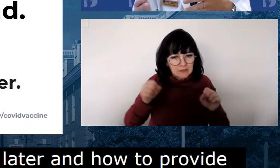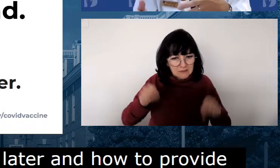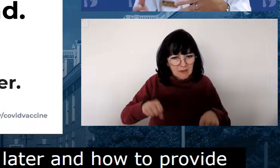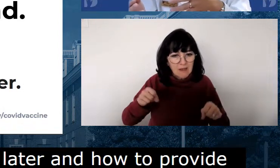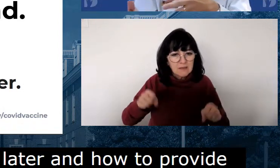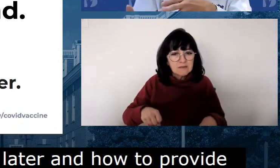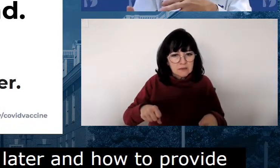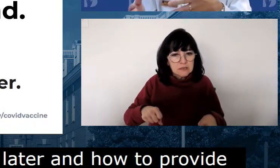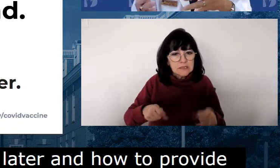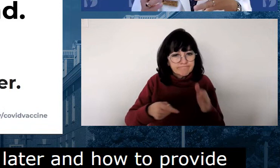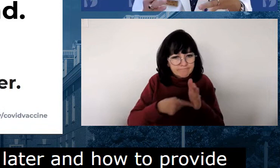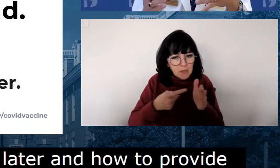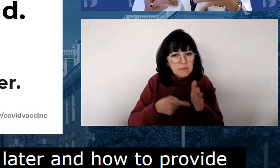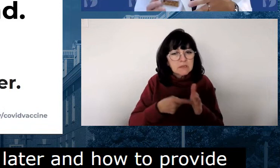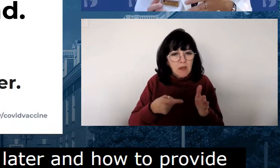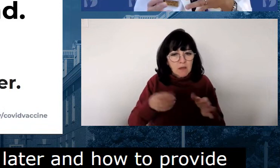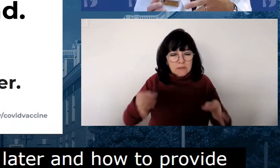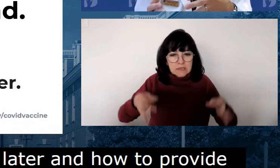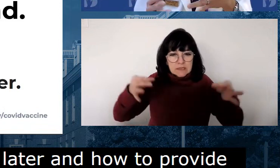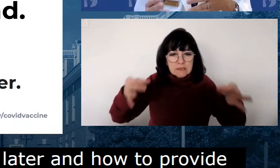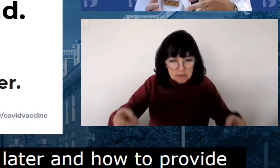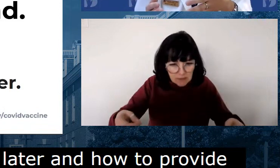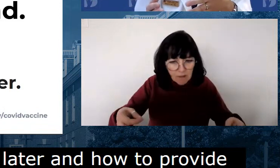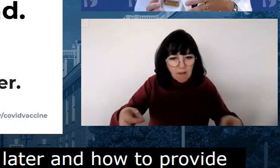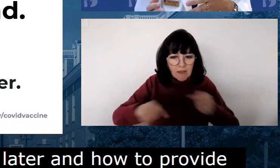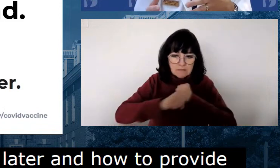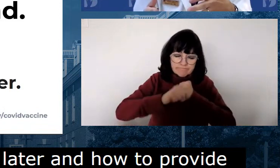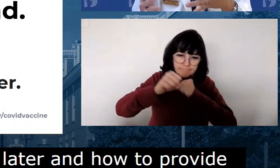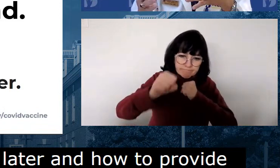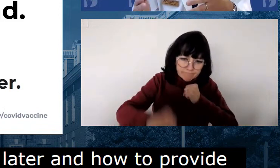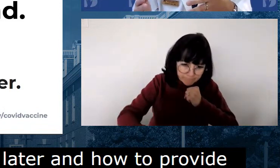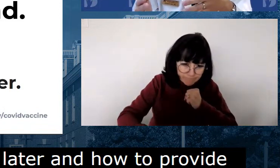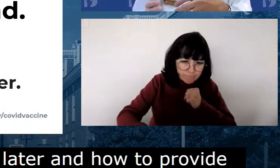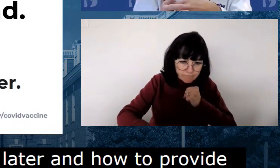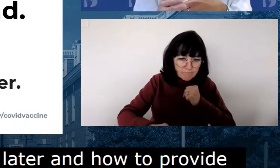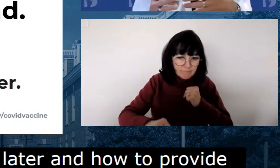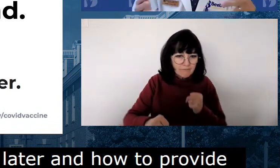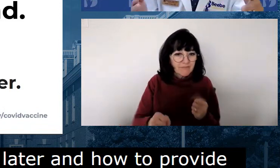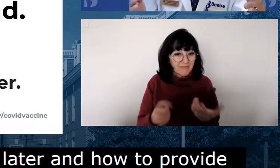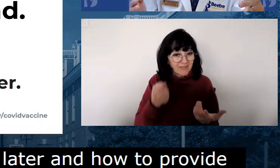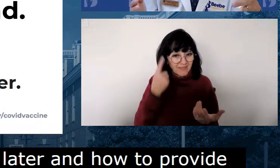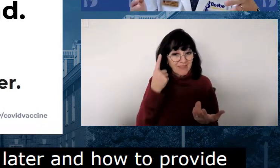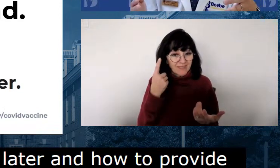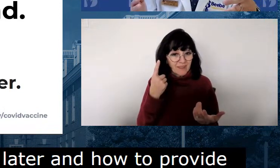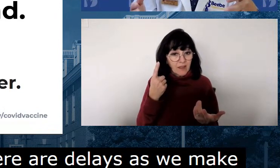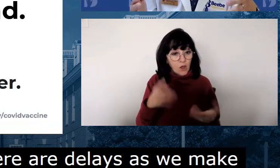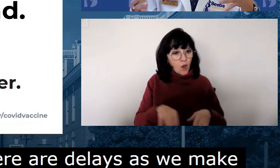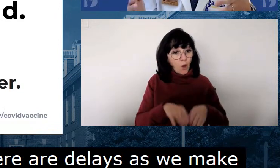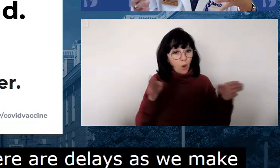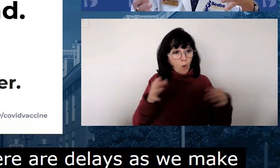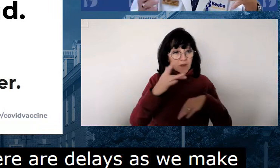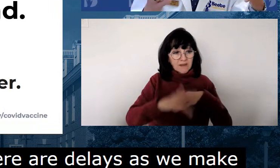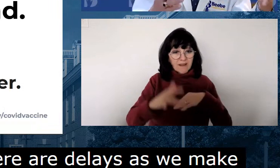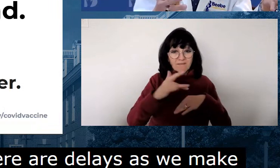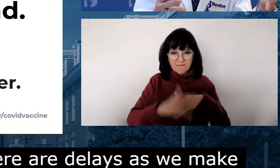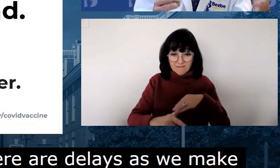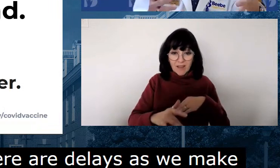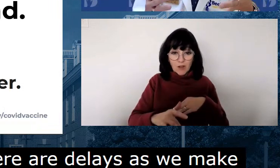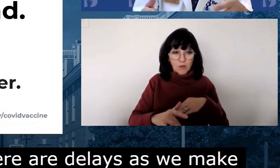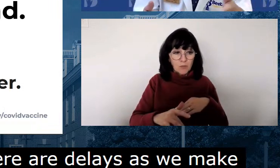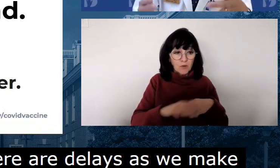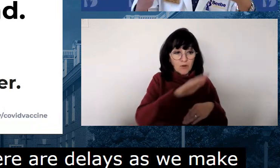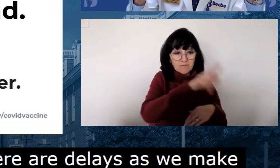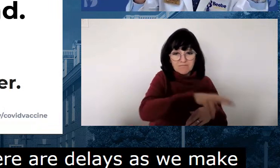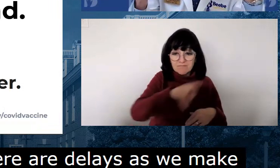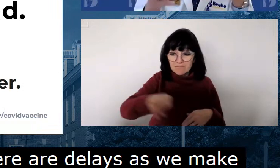to take care of people in certain clinical situations. It's easier when there are open beds up and down in the